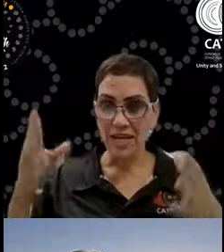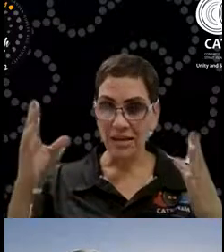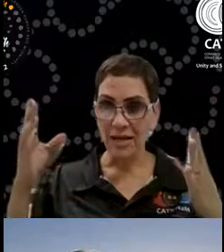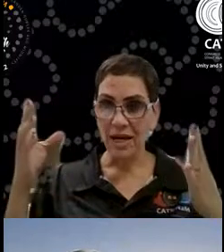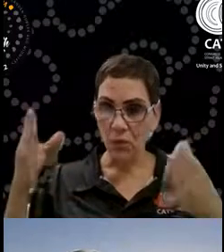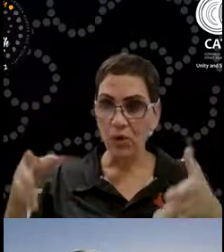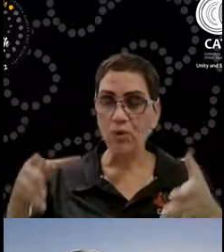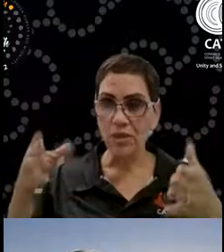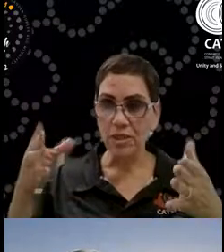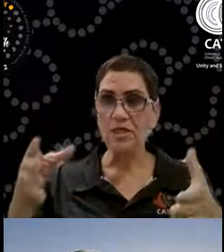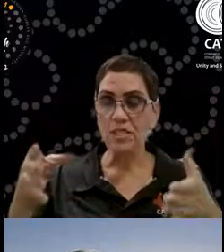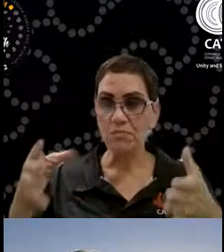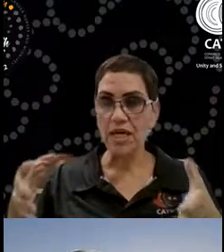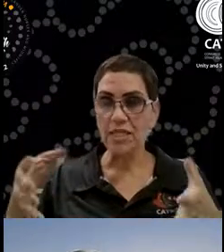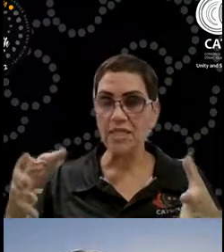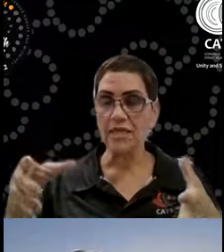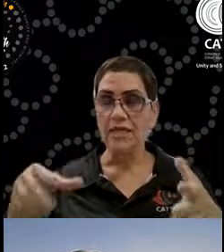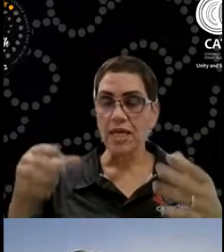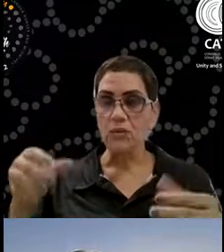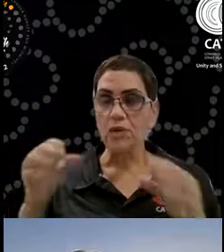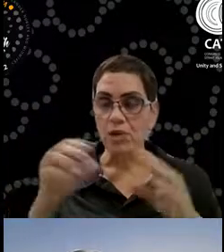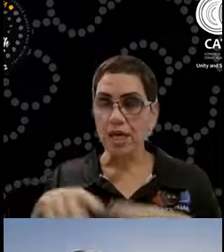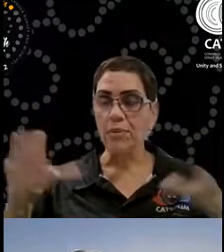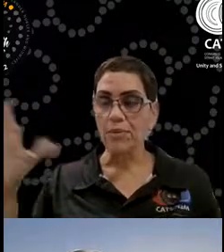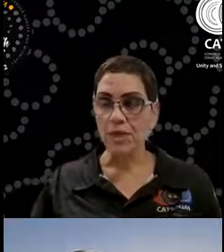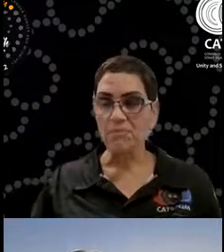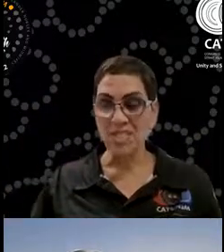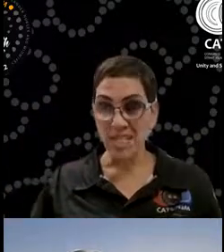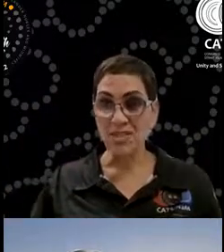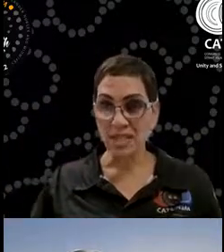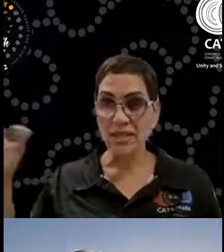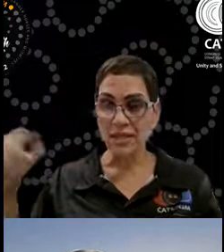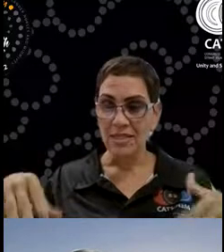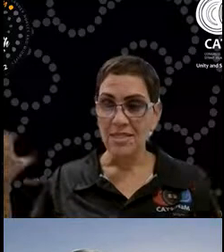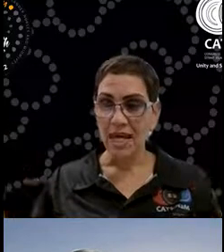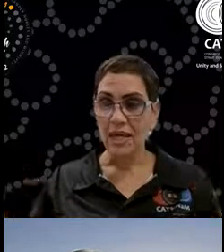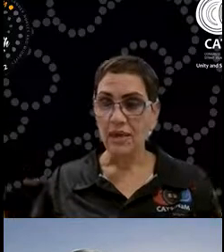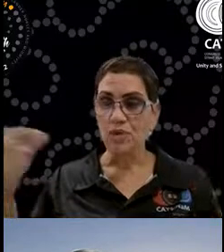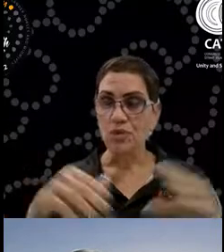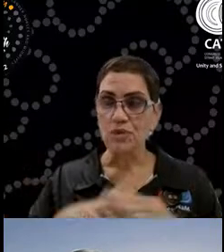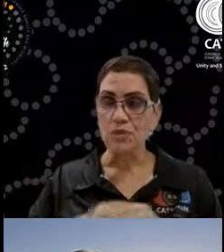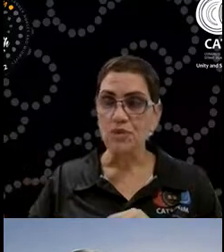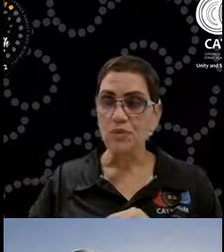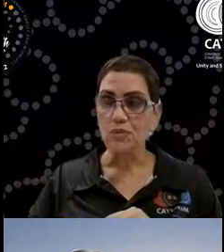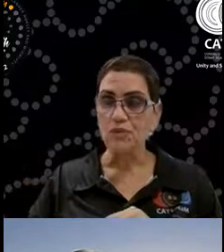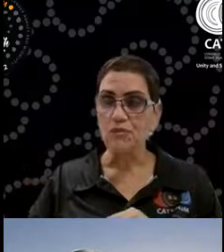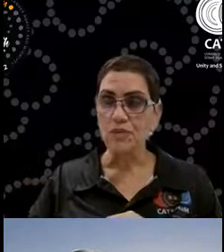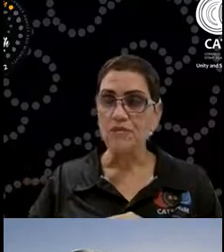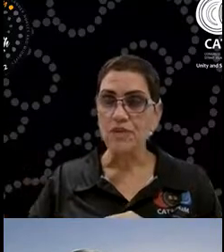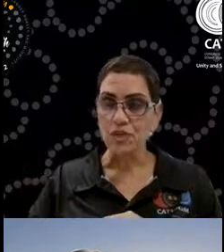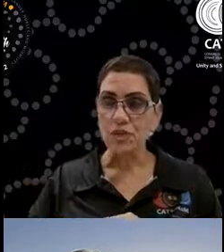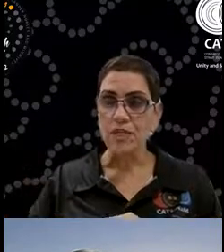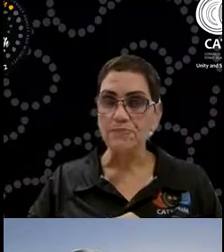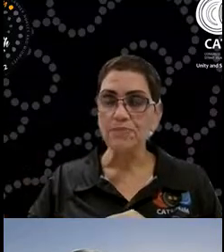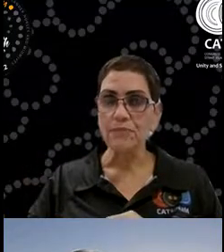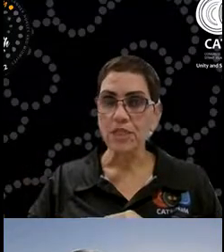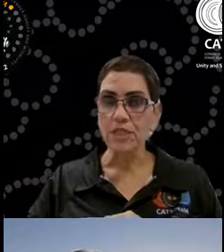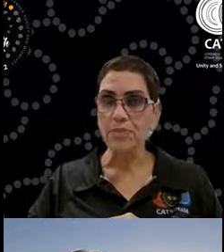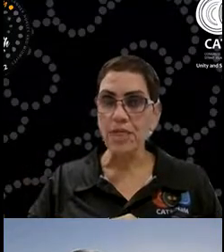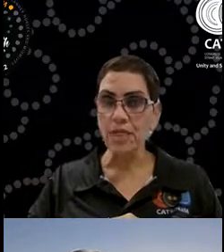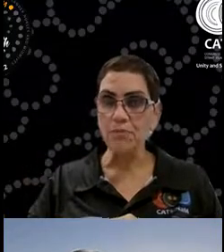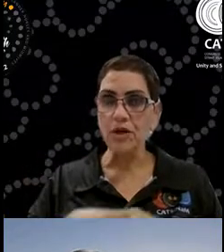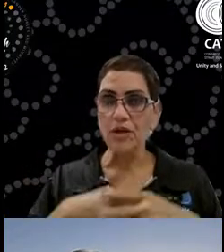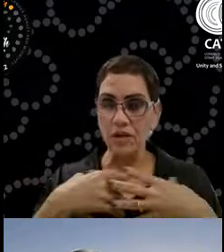and consolidate our work within this space in order to be able to then potentially scale up to work across the workforce